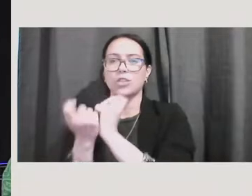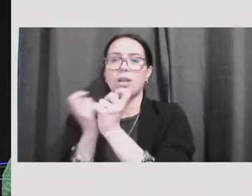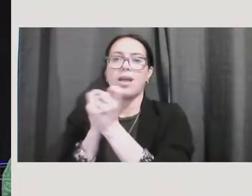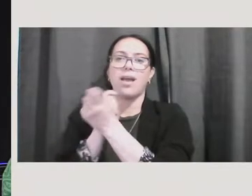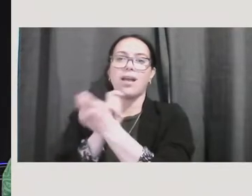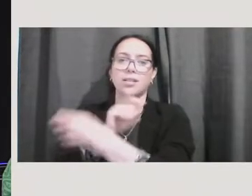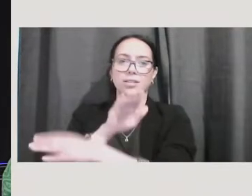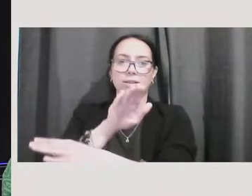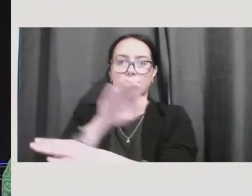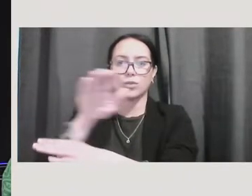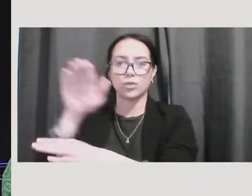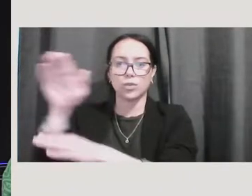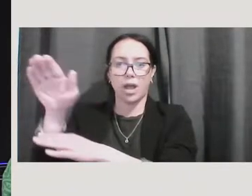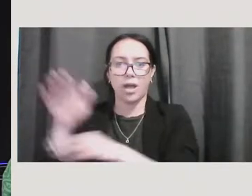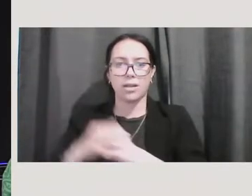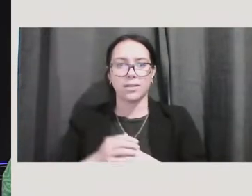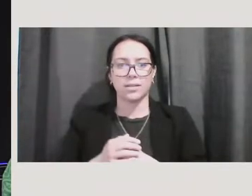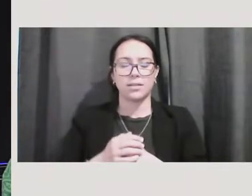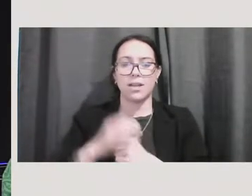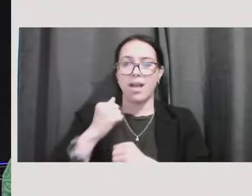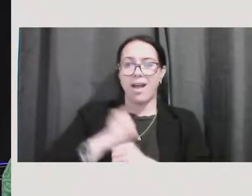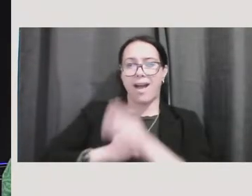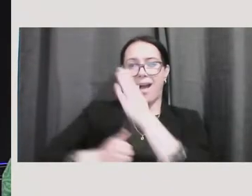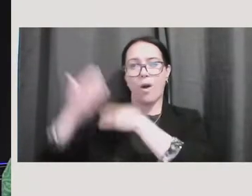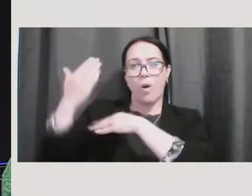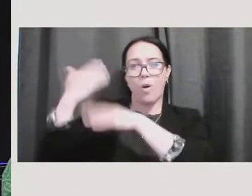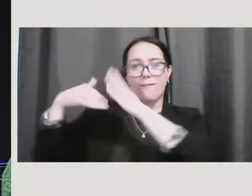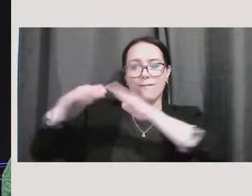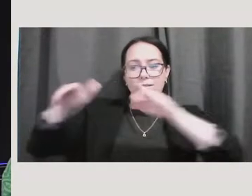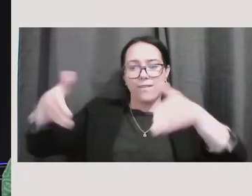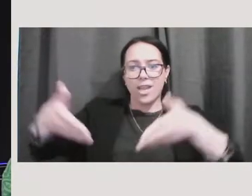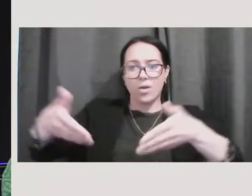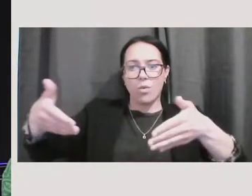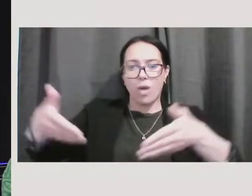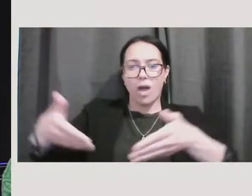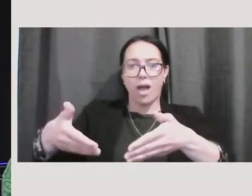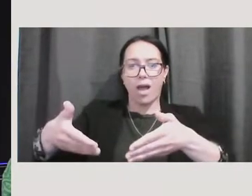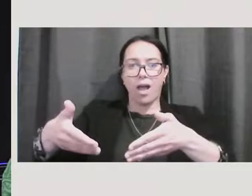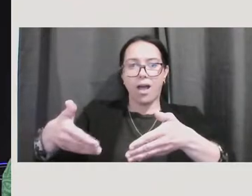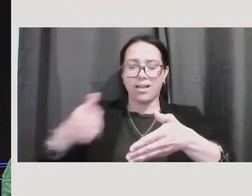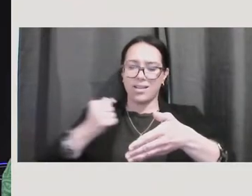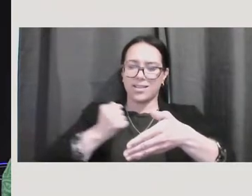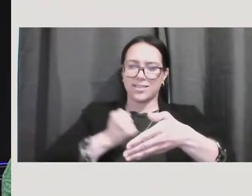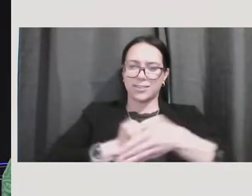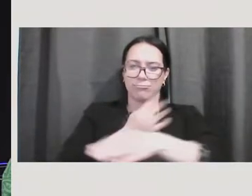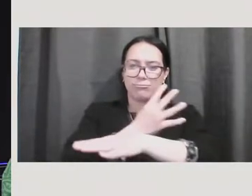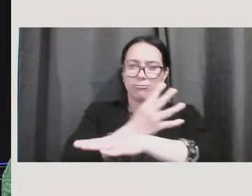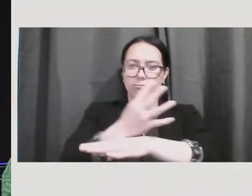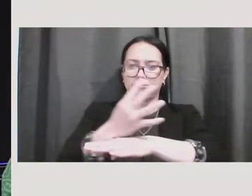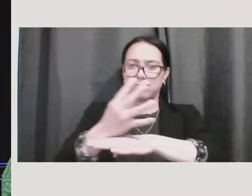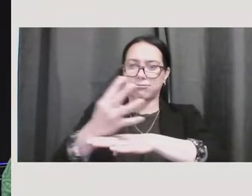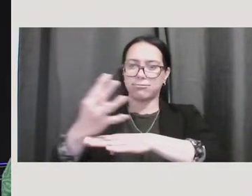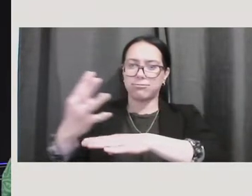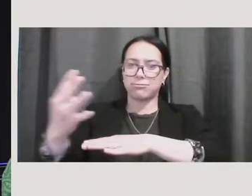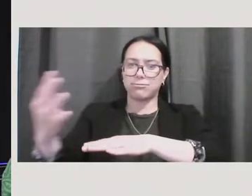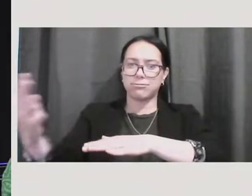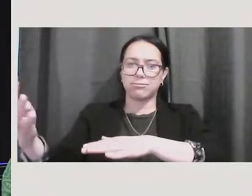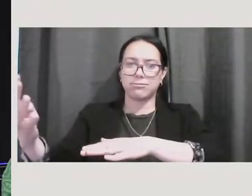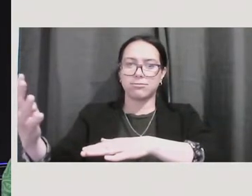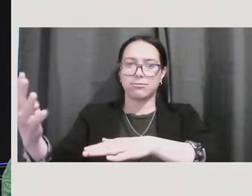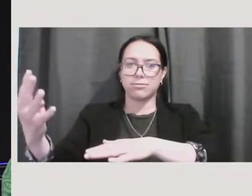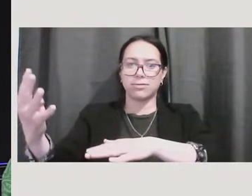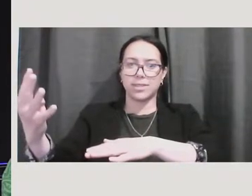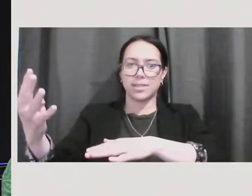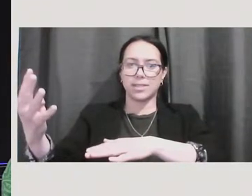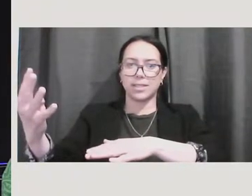buried in these Green Pastures polittle steals things across